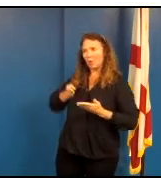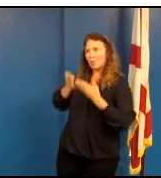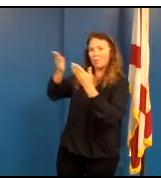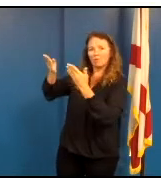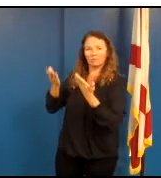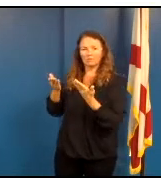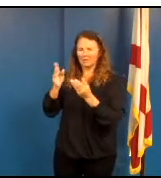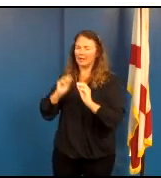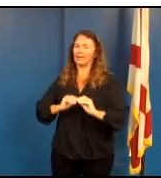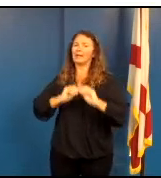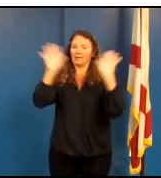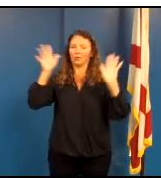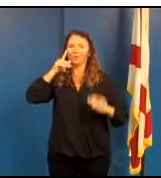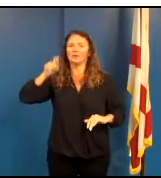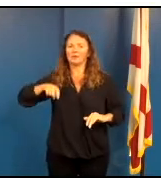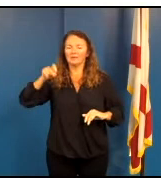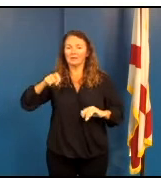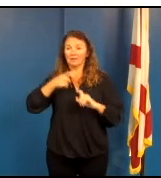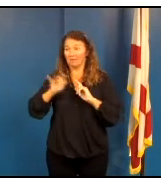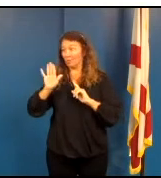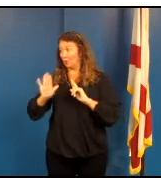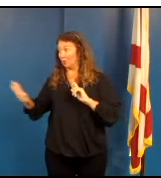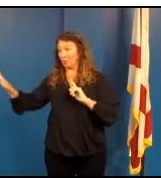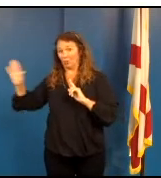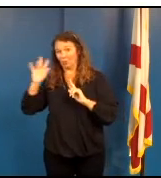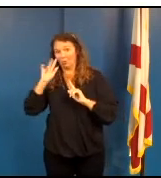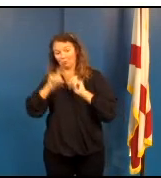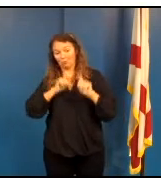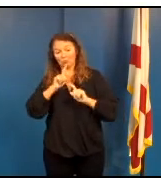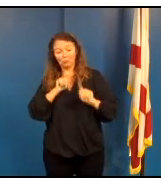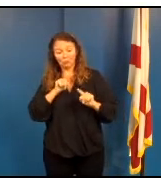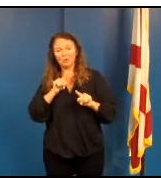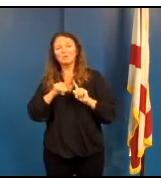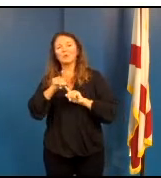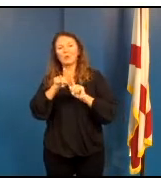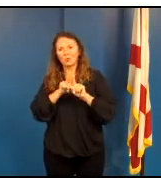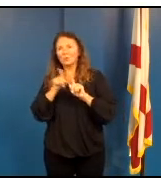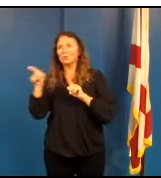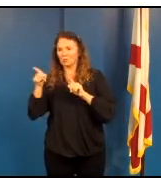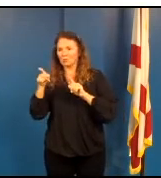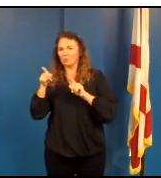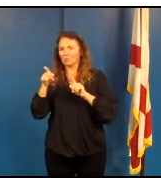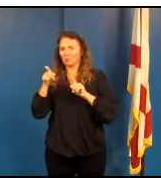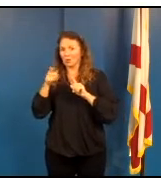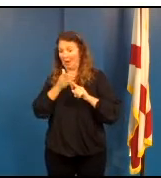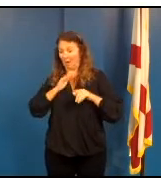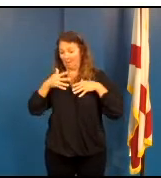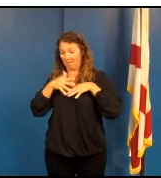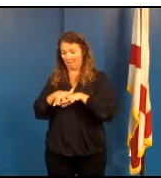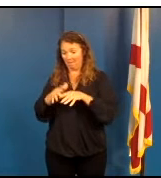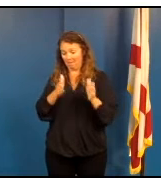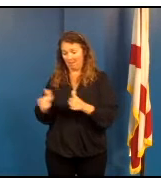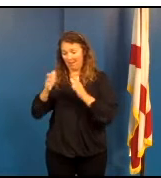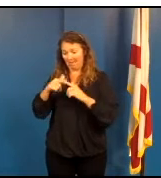that became clear, not only from your survey about making sure that there was alignment of the strategic plan from